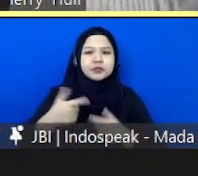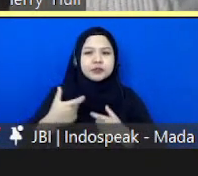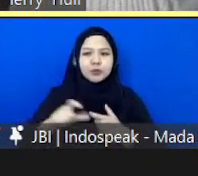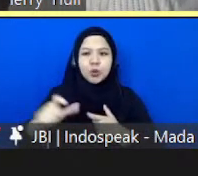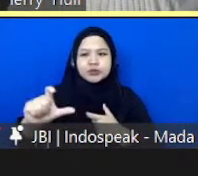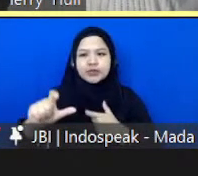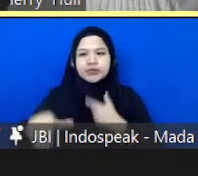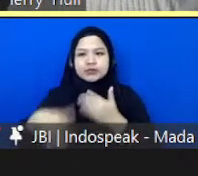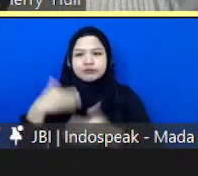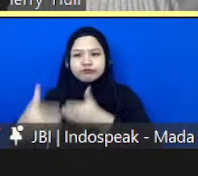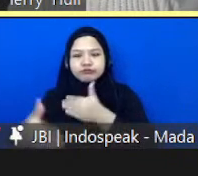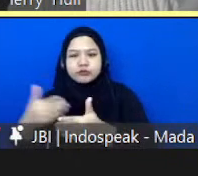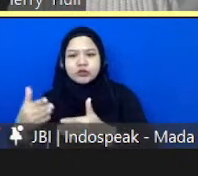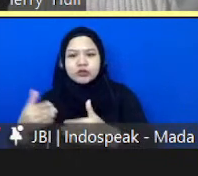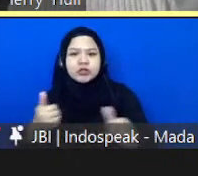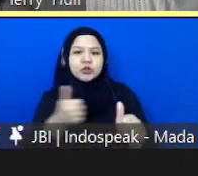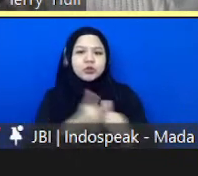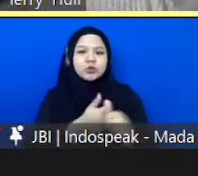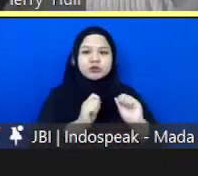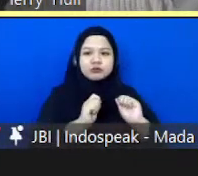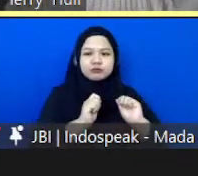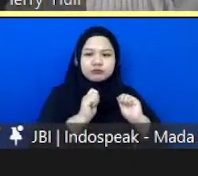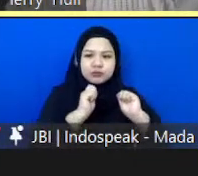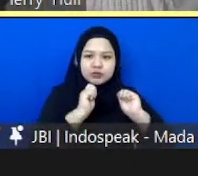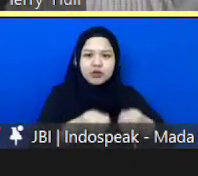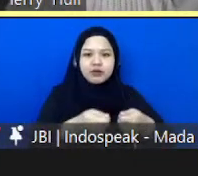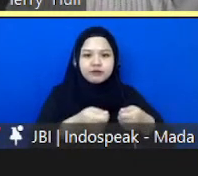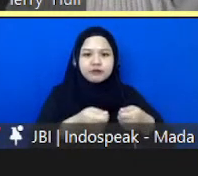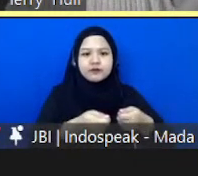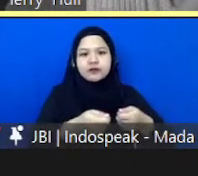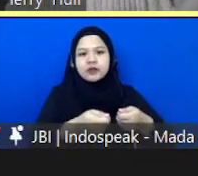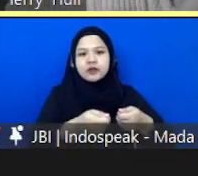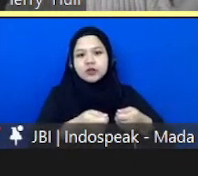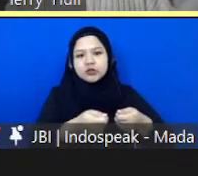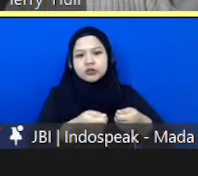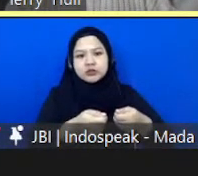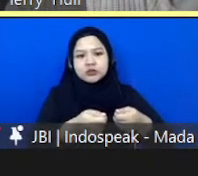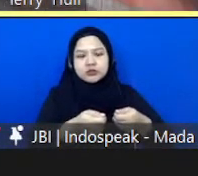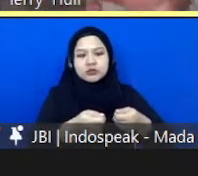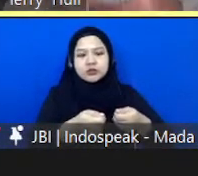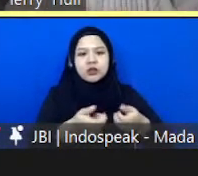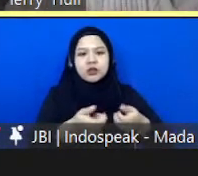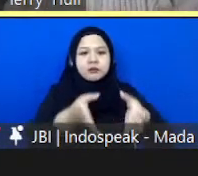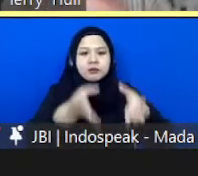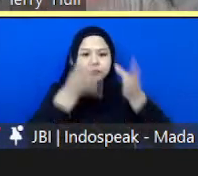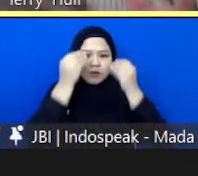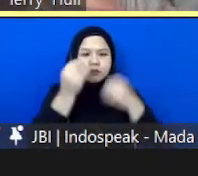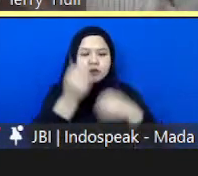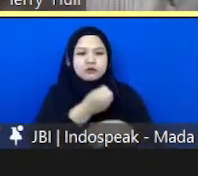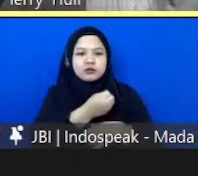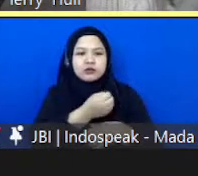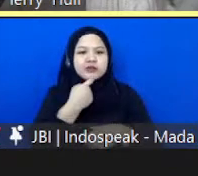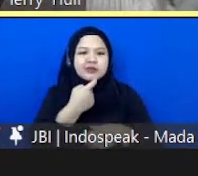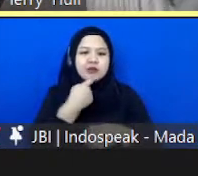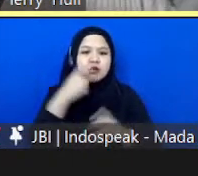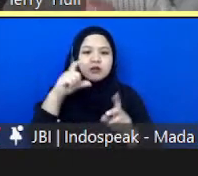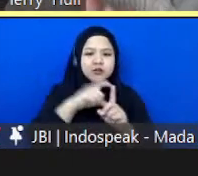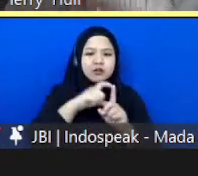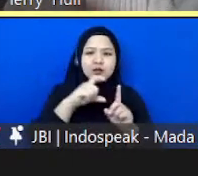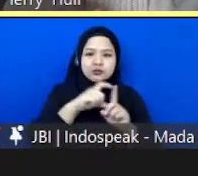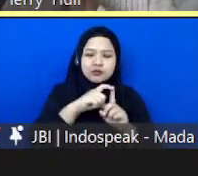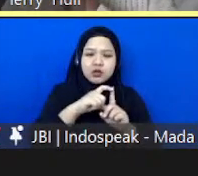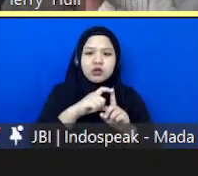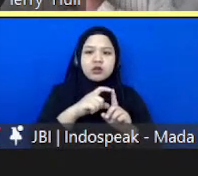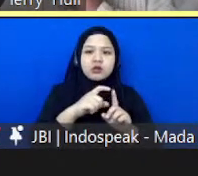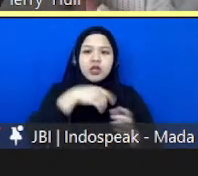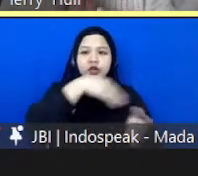the submissions and understanding something about the data as it was being